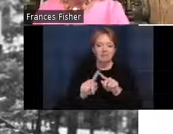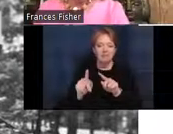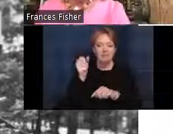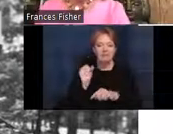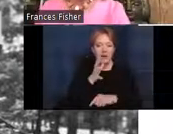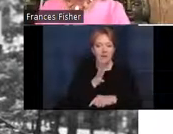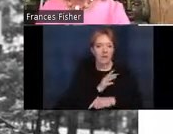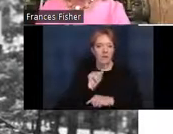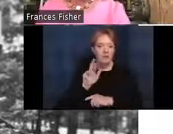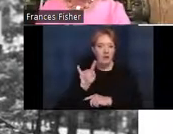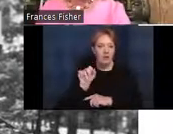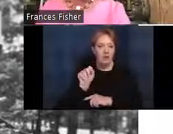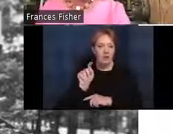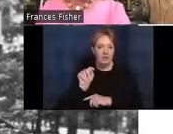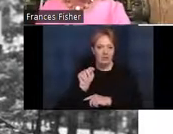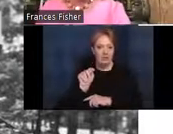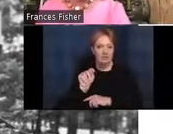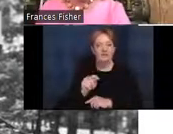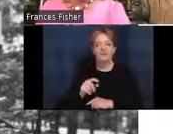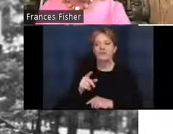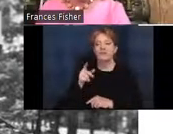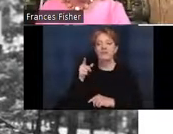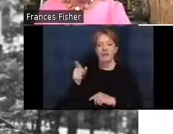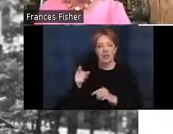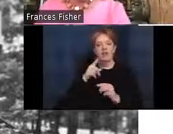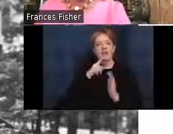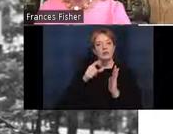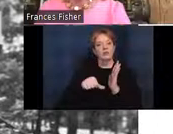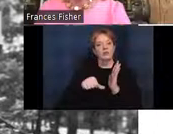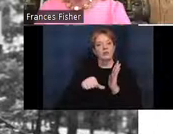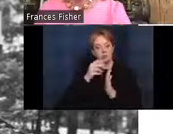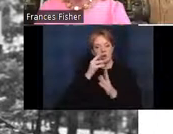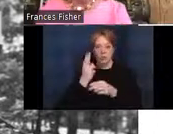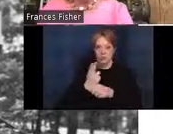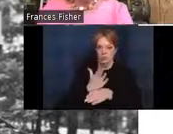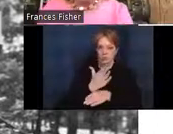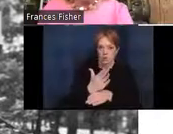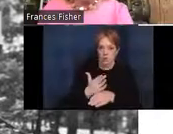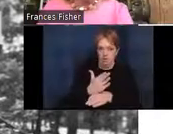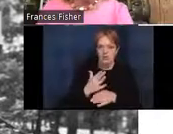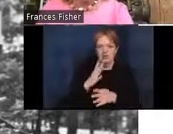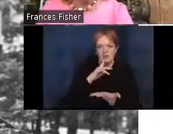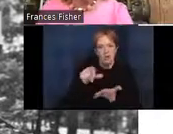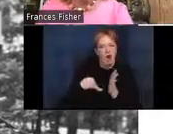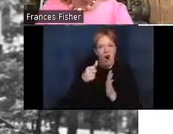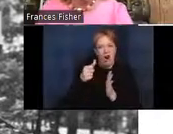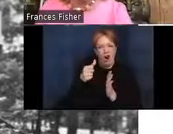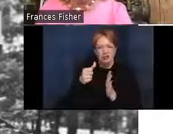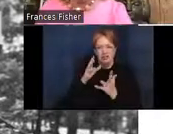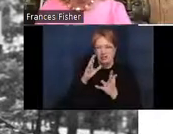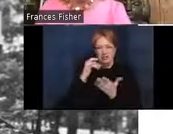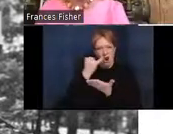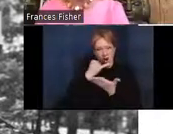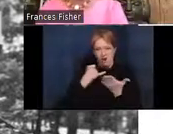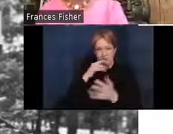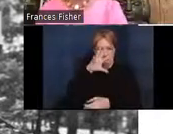well and had a career as a sculptor in wood. So art was a way of life among the